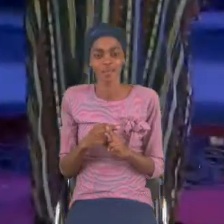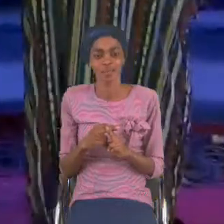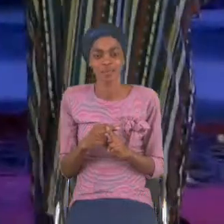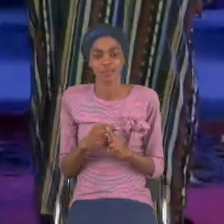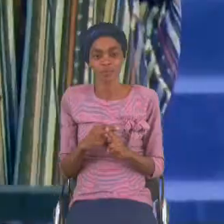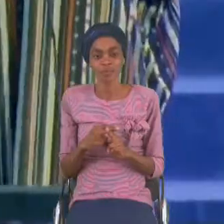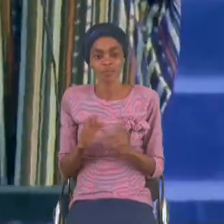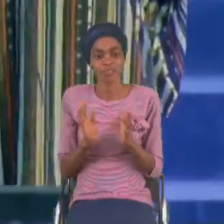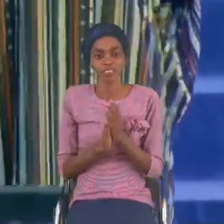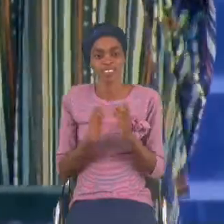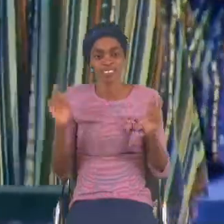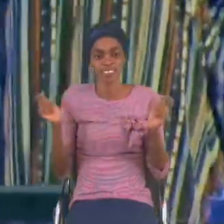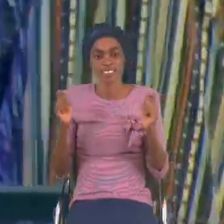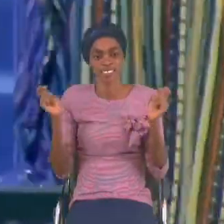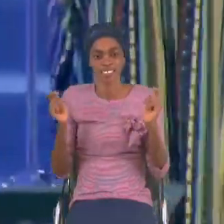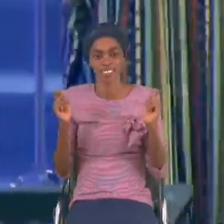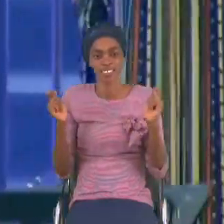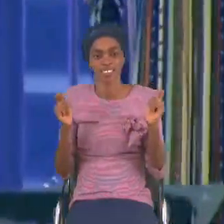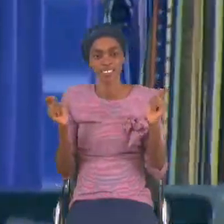Hallelujah.